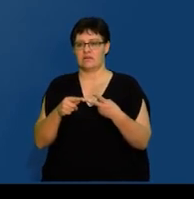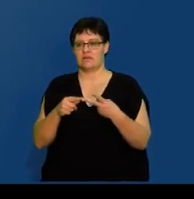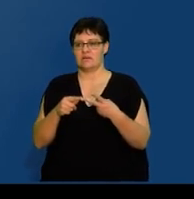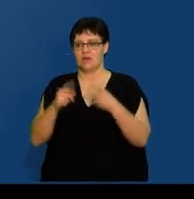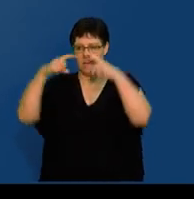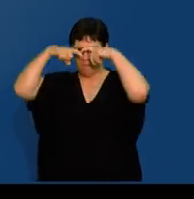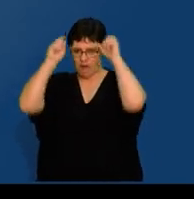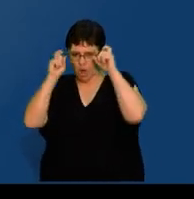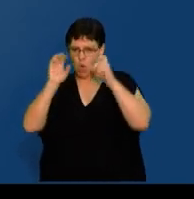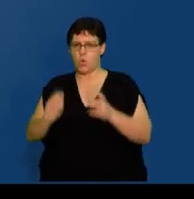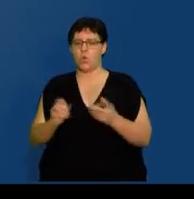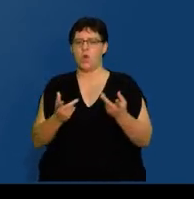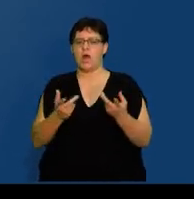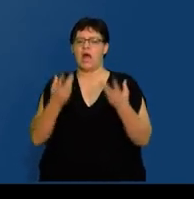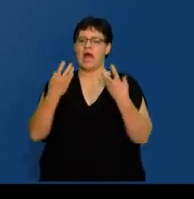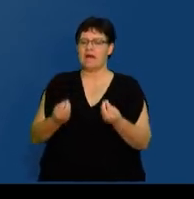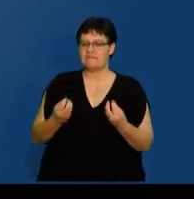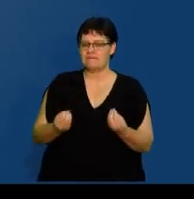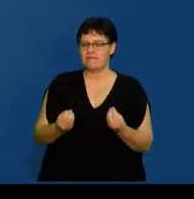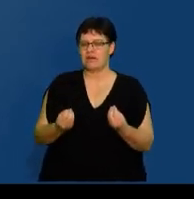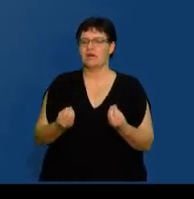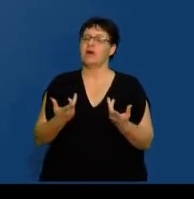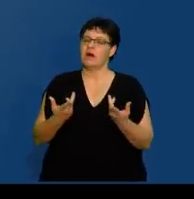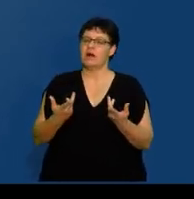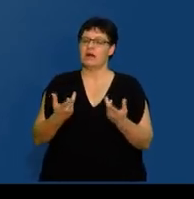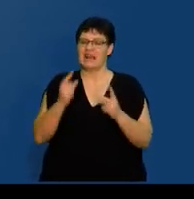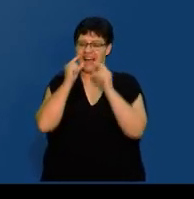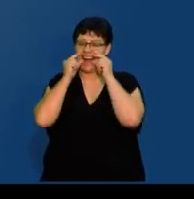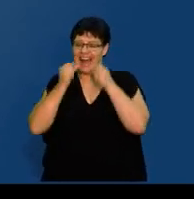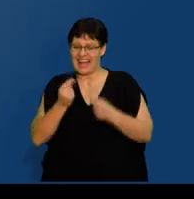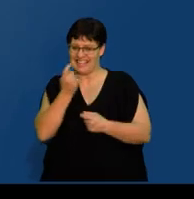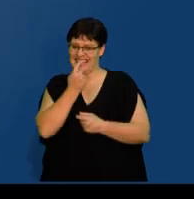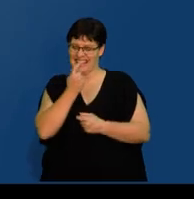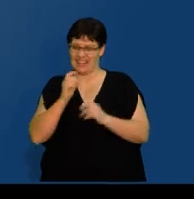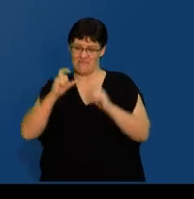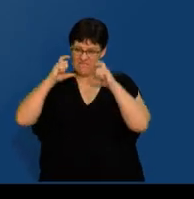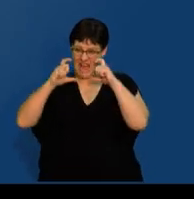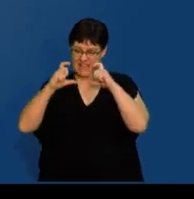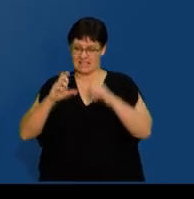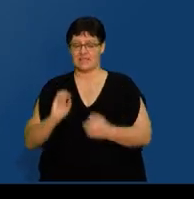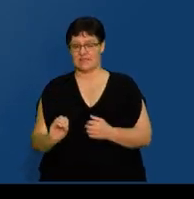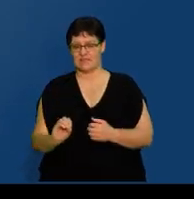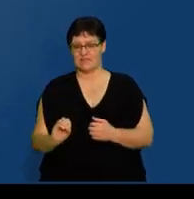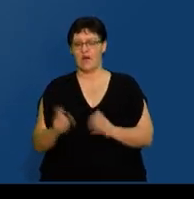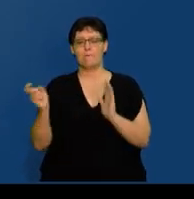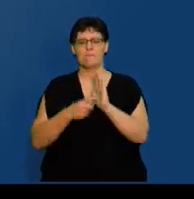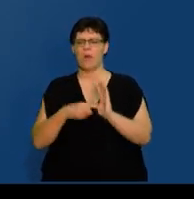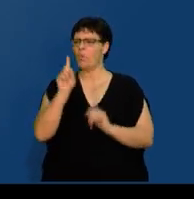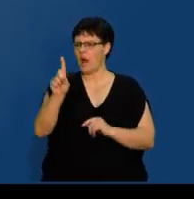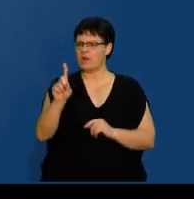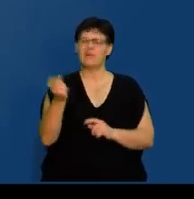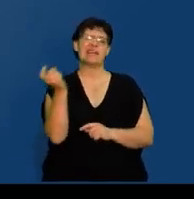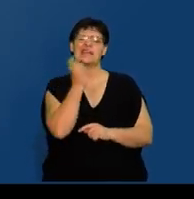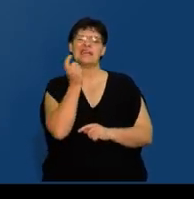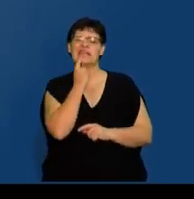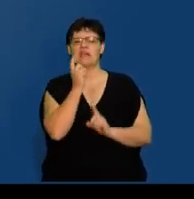brow ridges, and it has much larger teeth. And essentially, for 1 mark, you should be able to easily